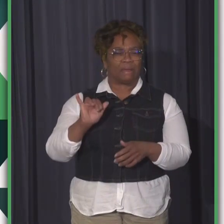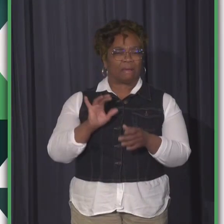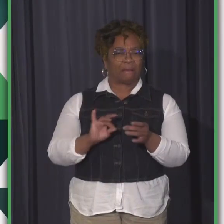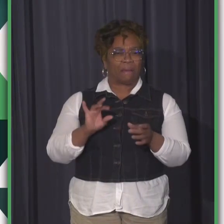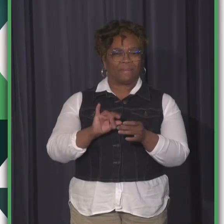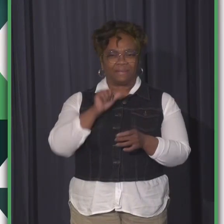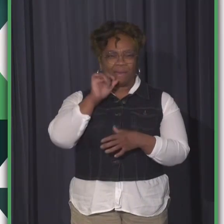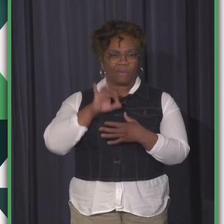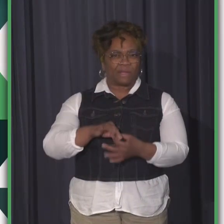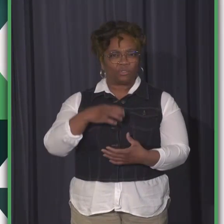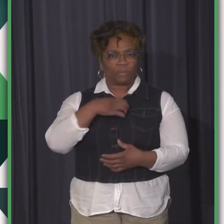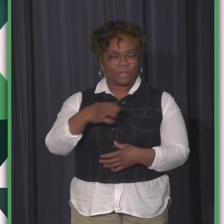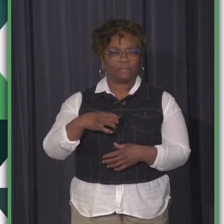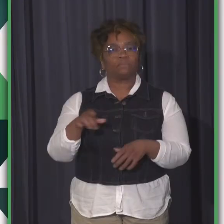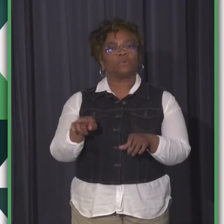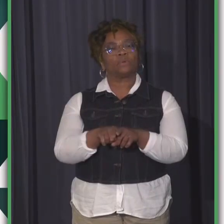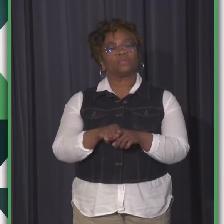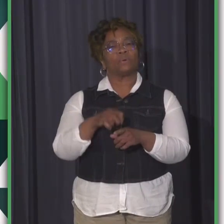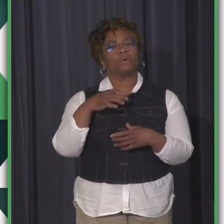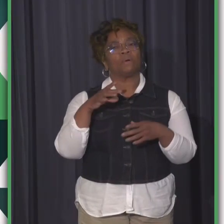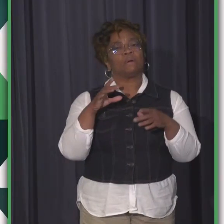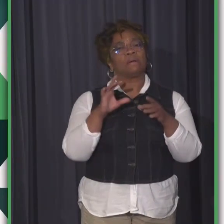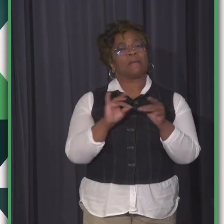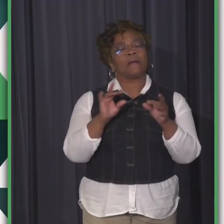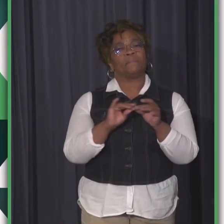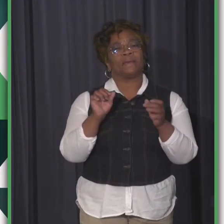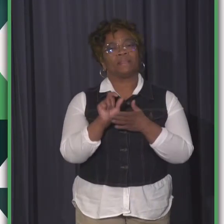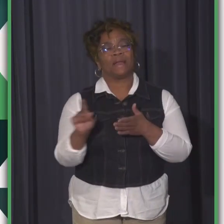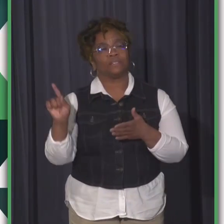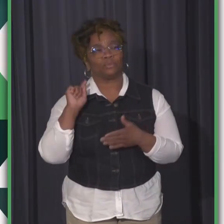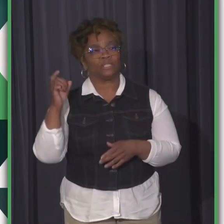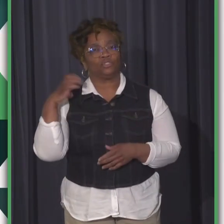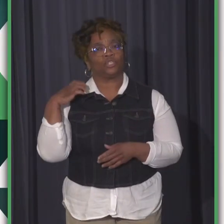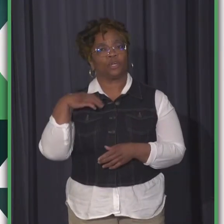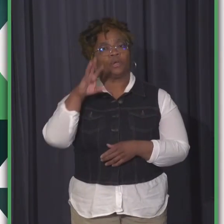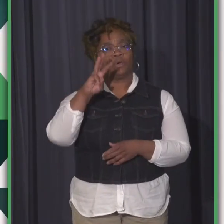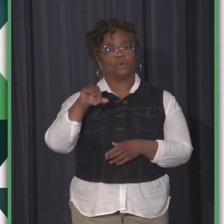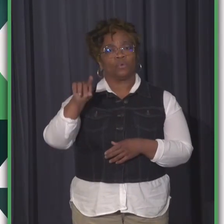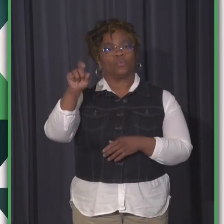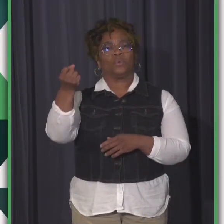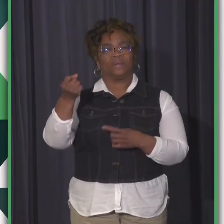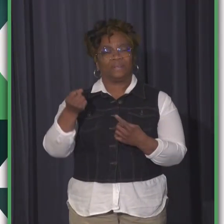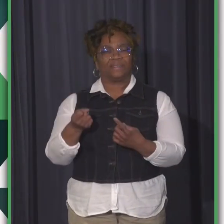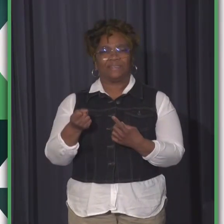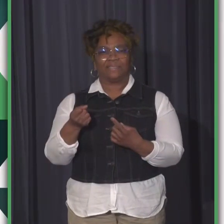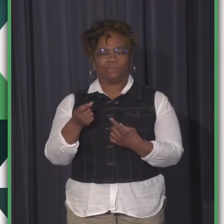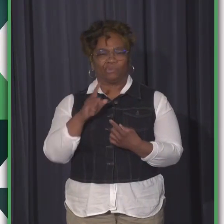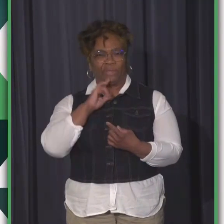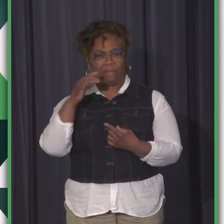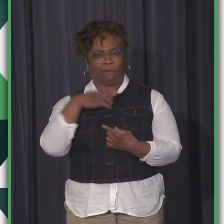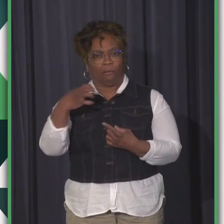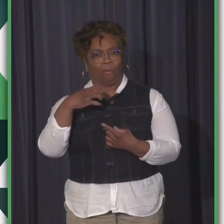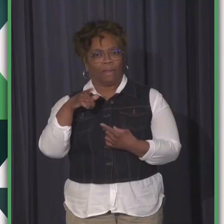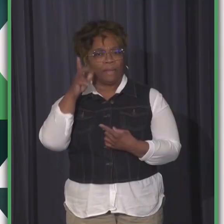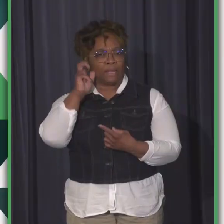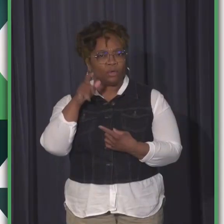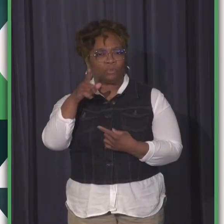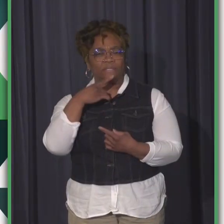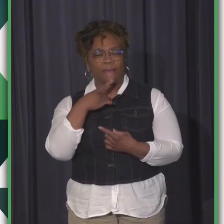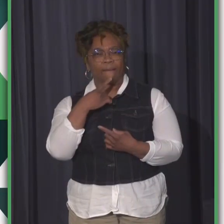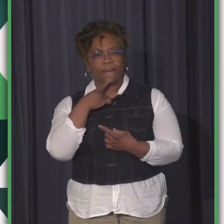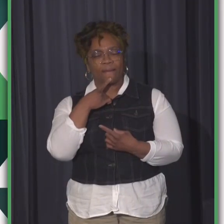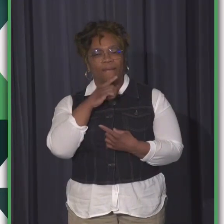related. Also, the comment that you made last week, Chair Woods, is very disgruntling to hear that you say that